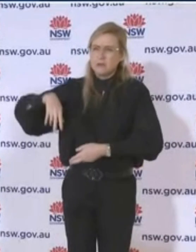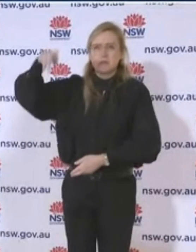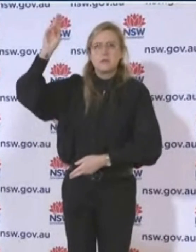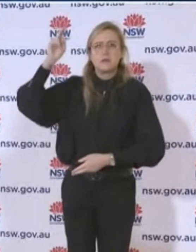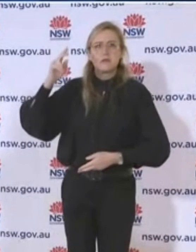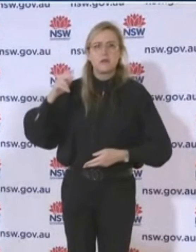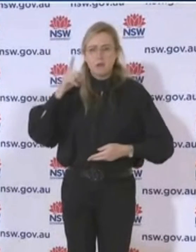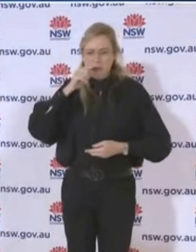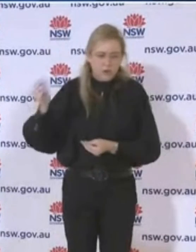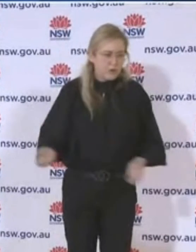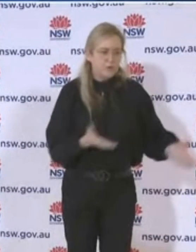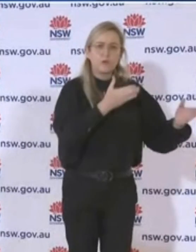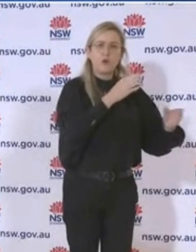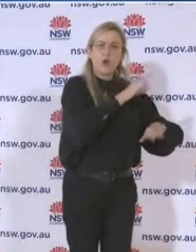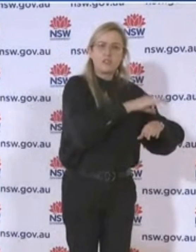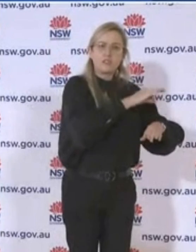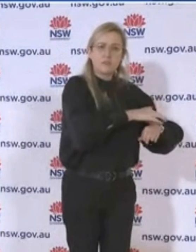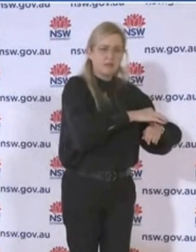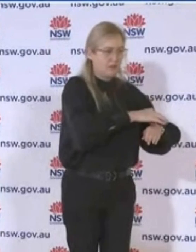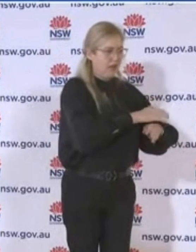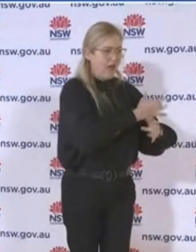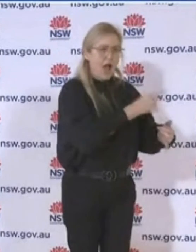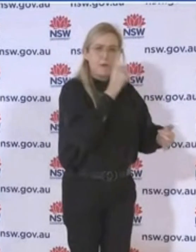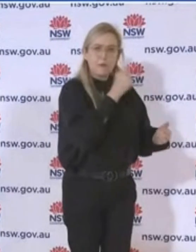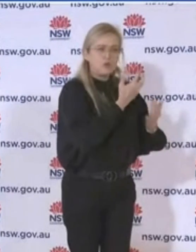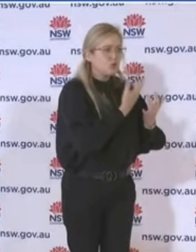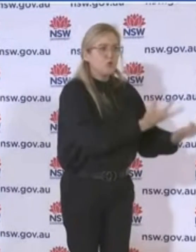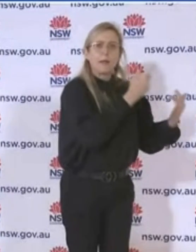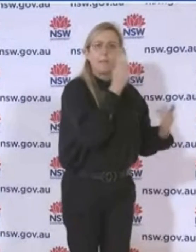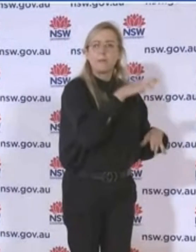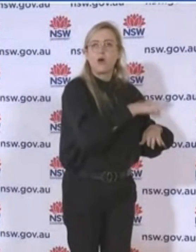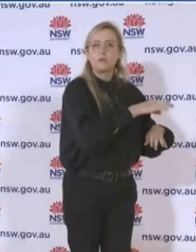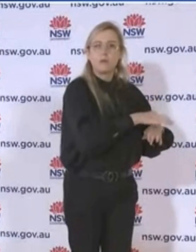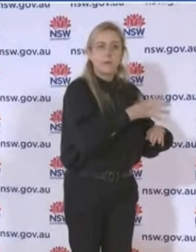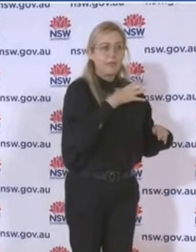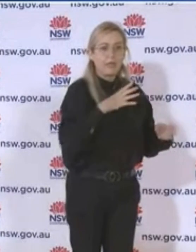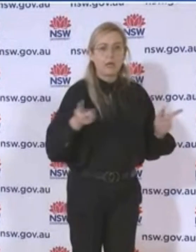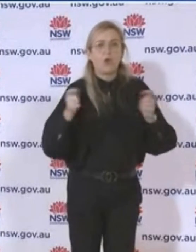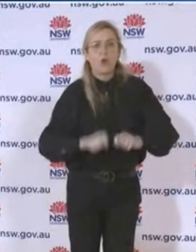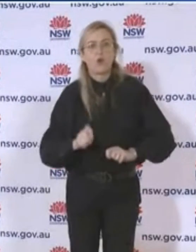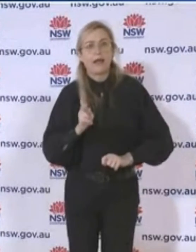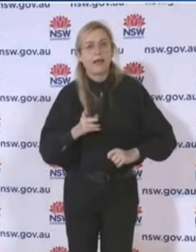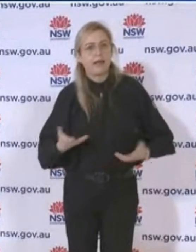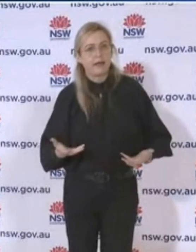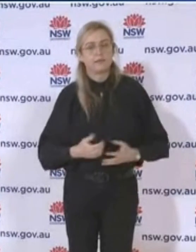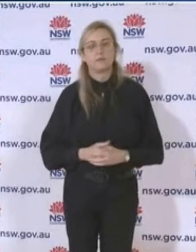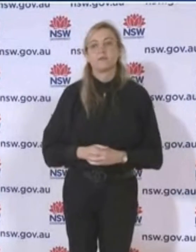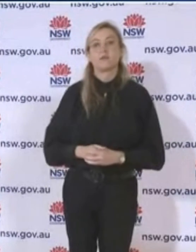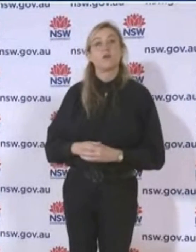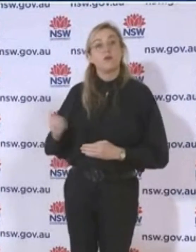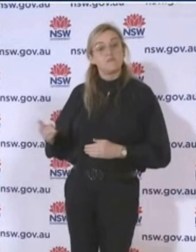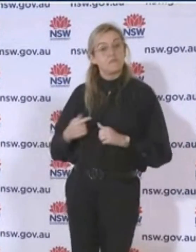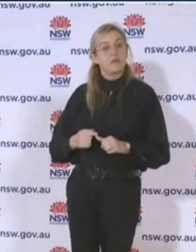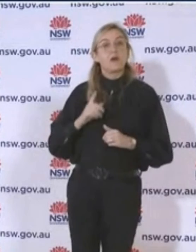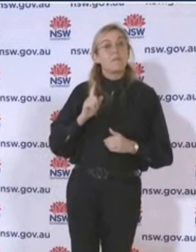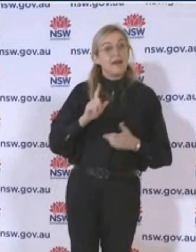a citywide lockdown again? Are you prepared this is for the that? whole point. The point of getting to those vaccination milestones means you don't have